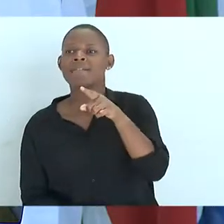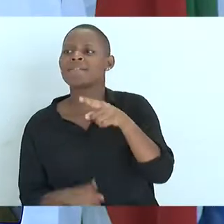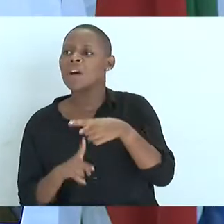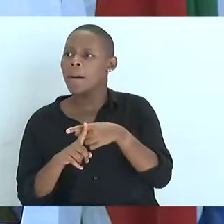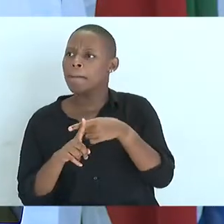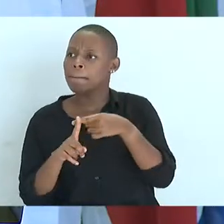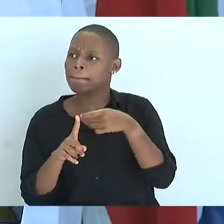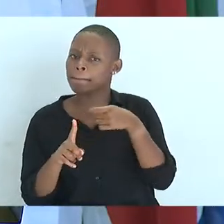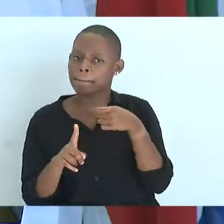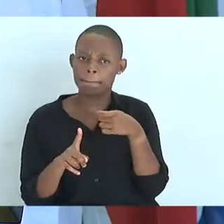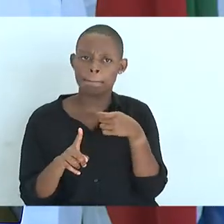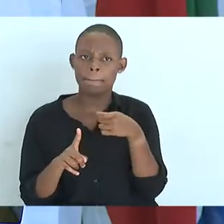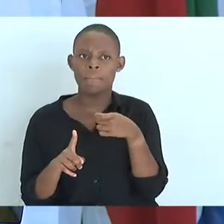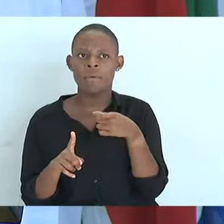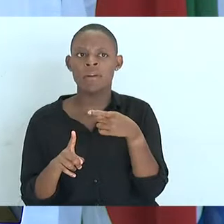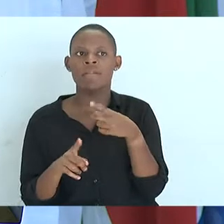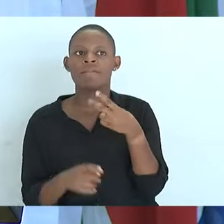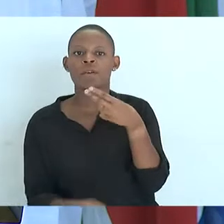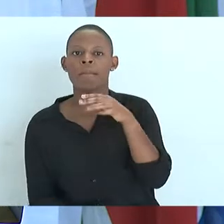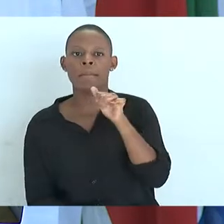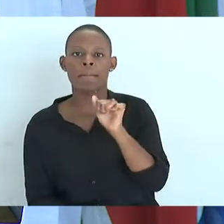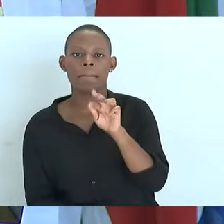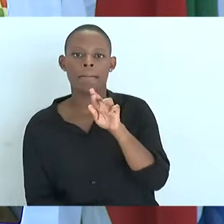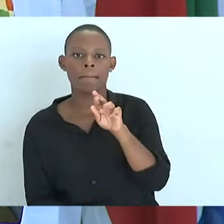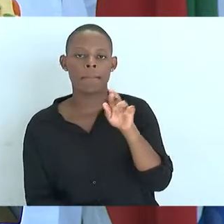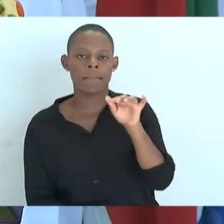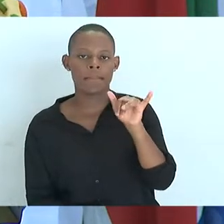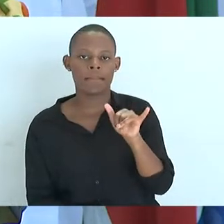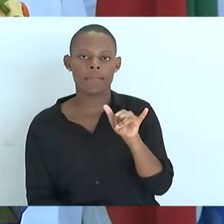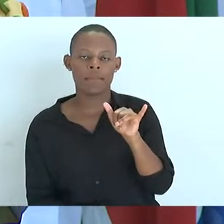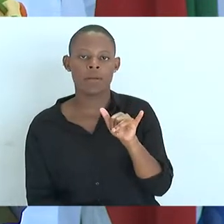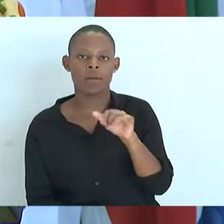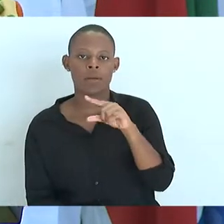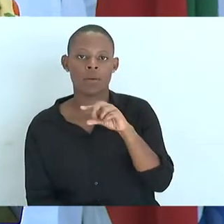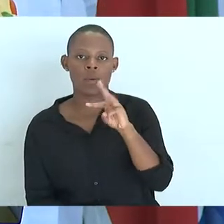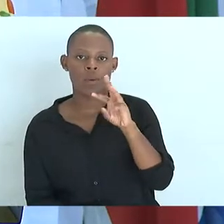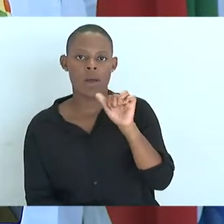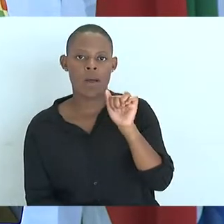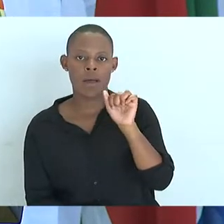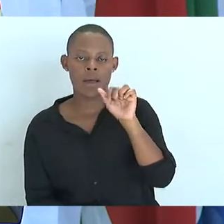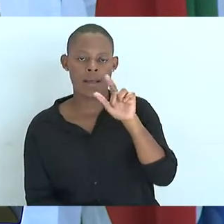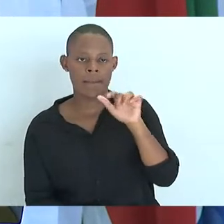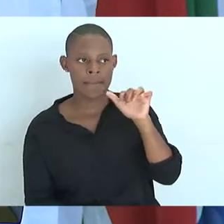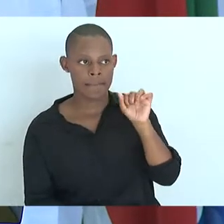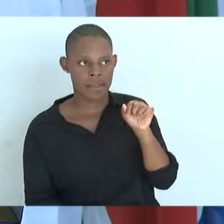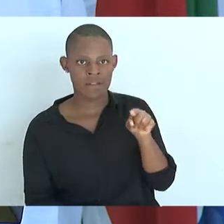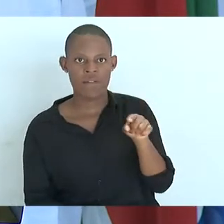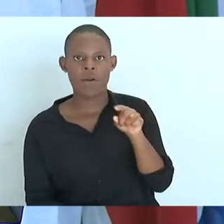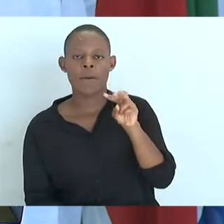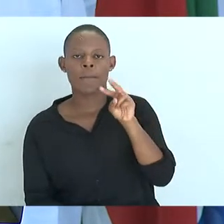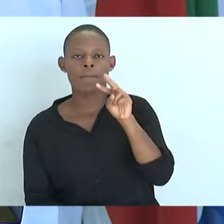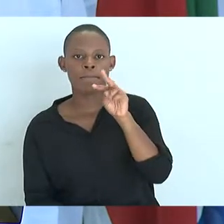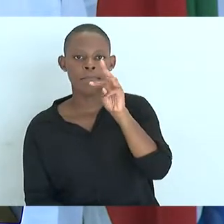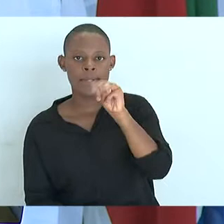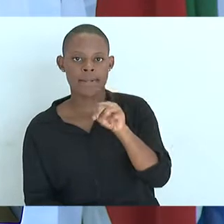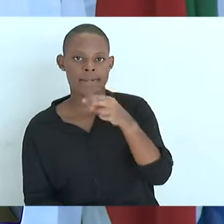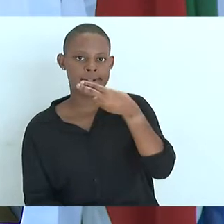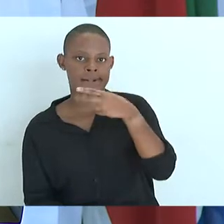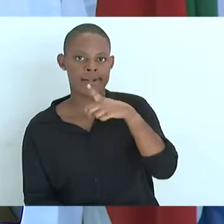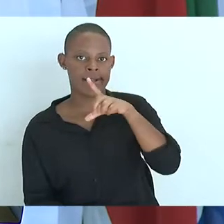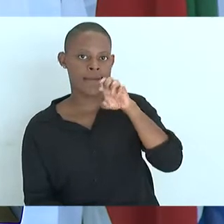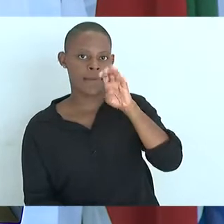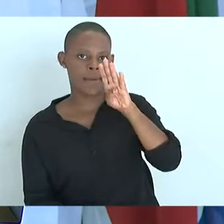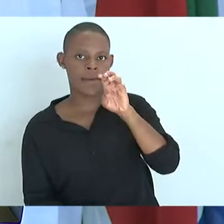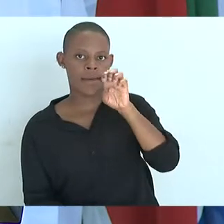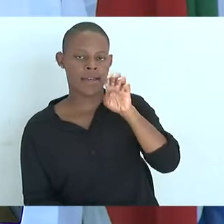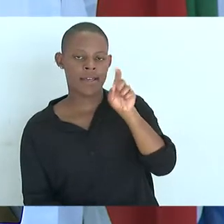lase Gwala under Ubuhlebezwe. Coming from Richmond area,